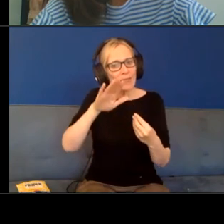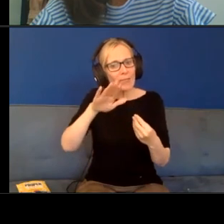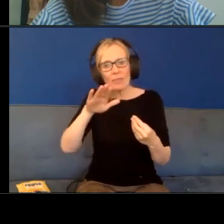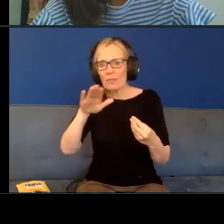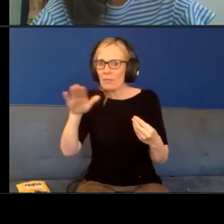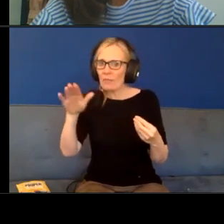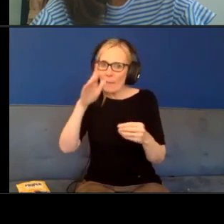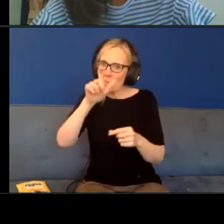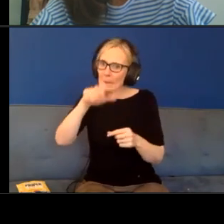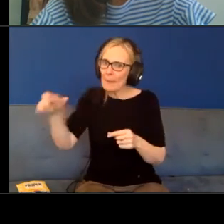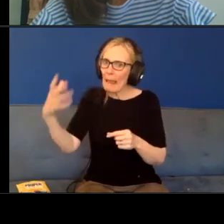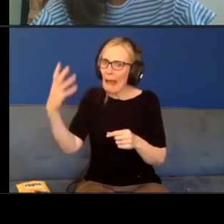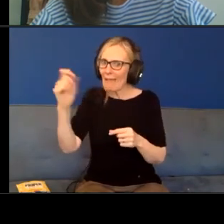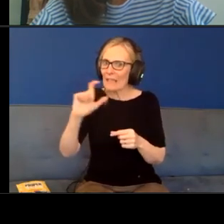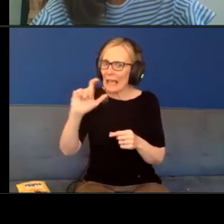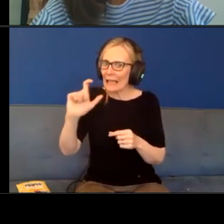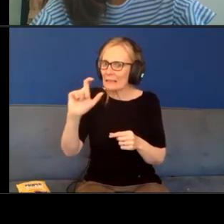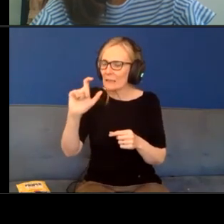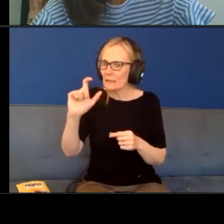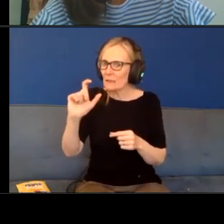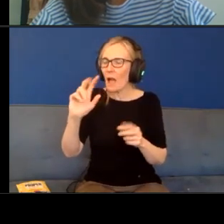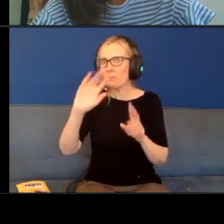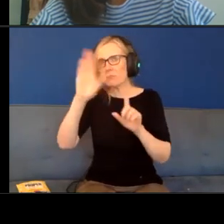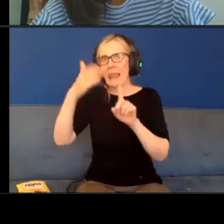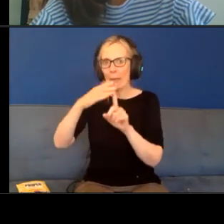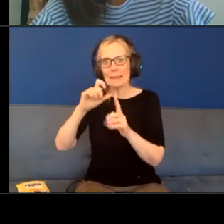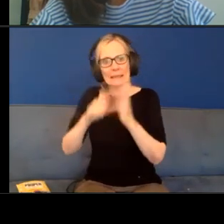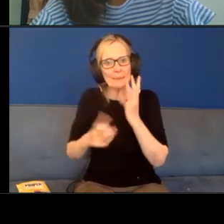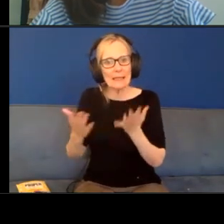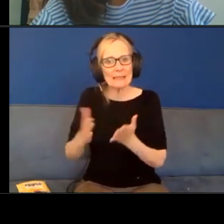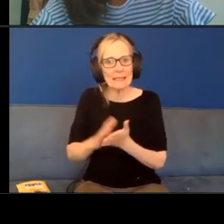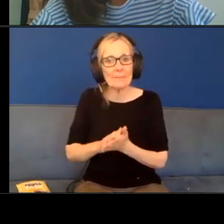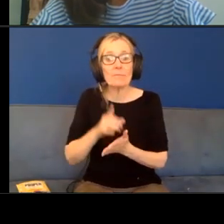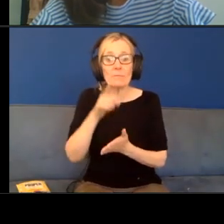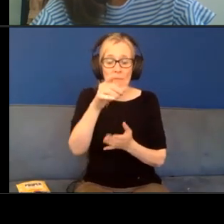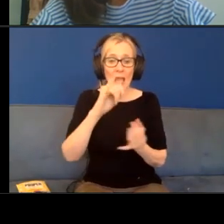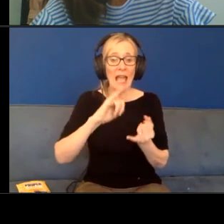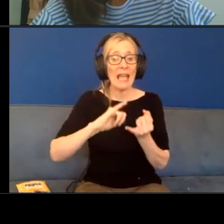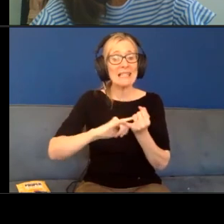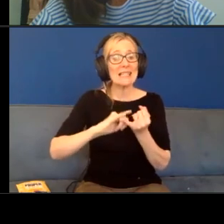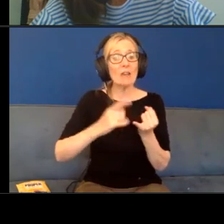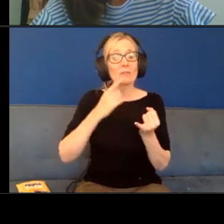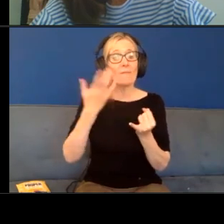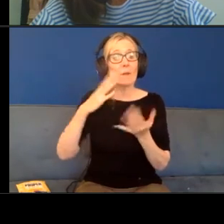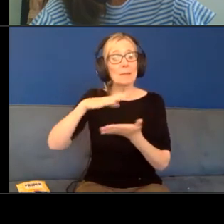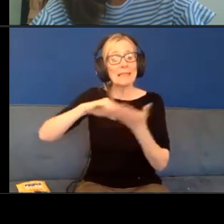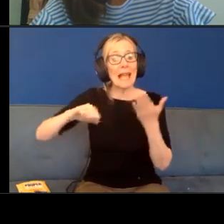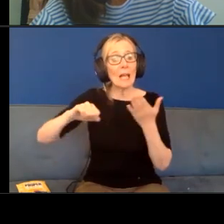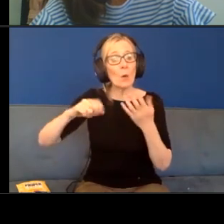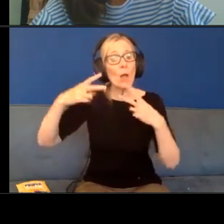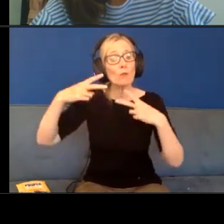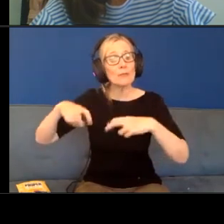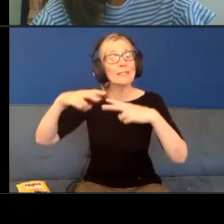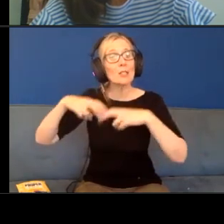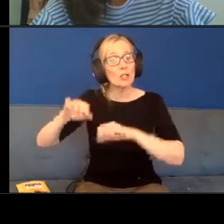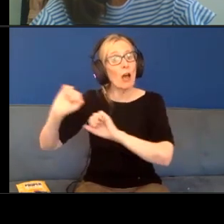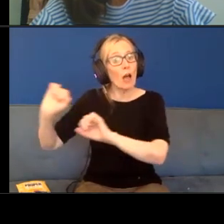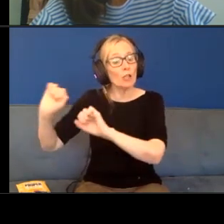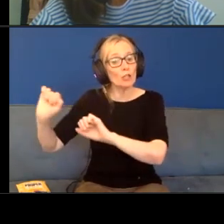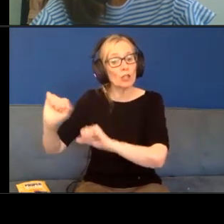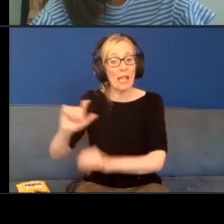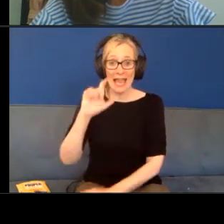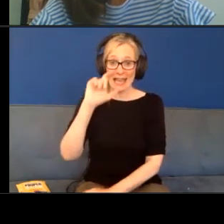this in these projects. Yeah, so I can say that from the Take It Away research, cancer